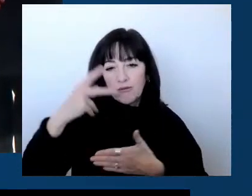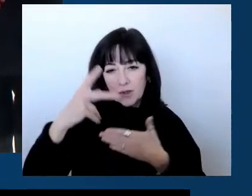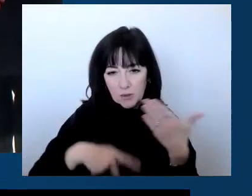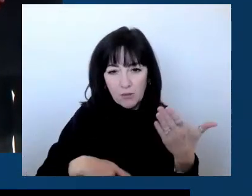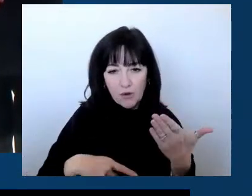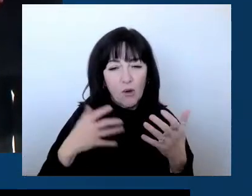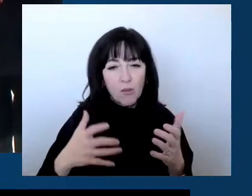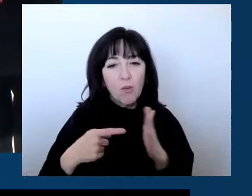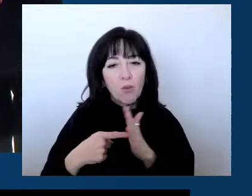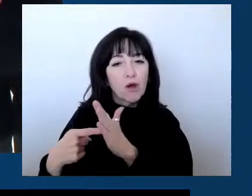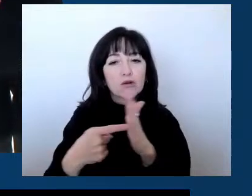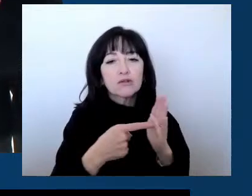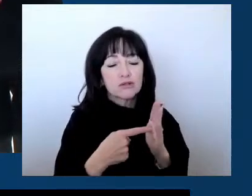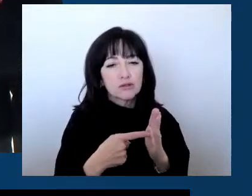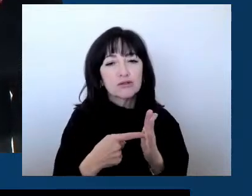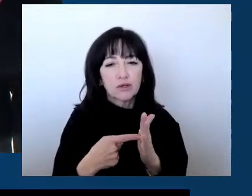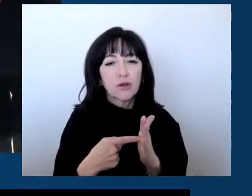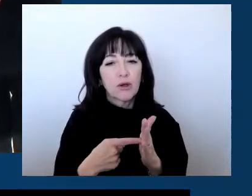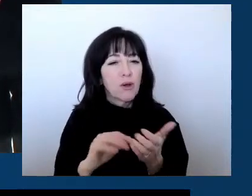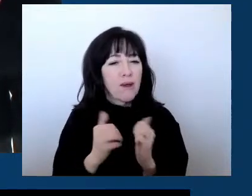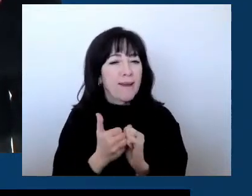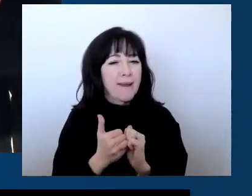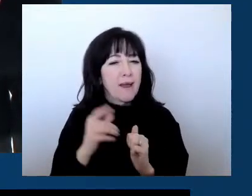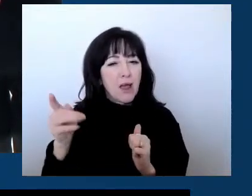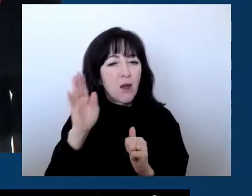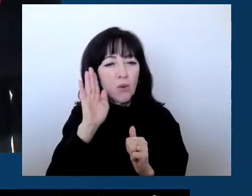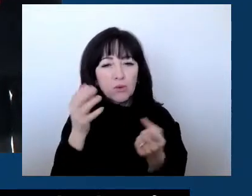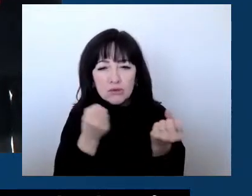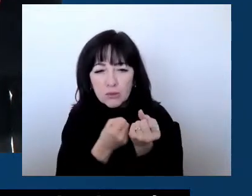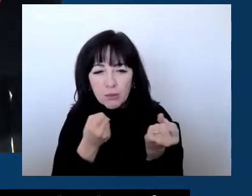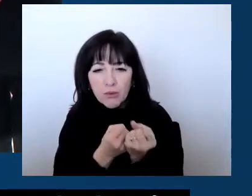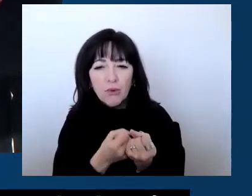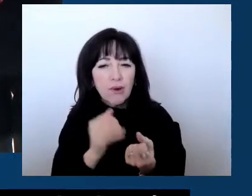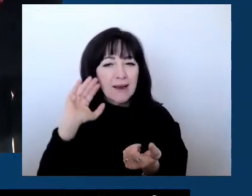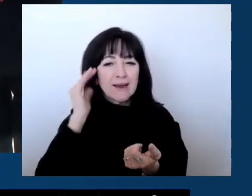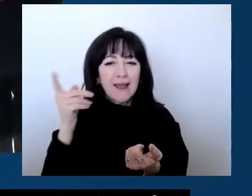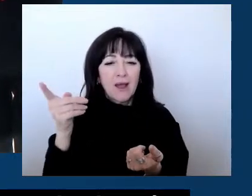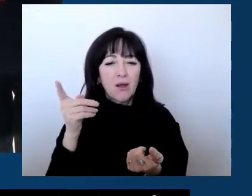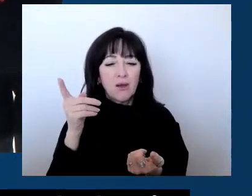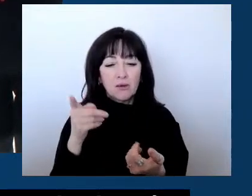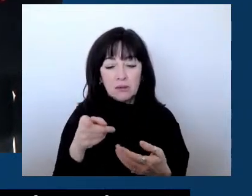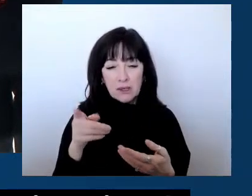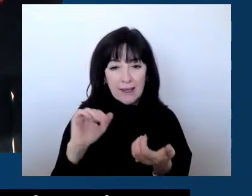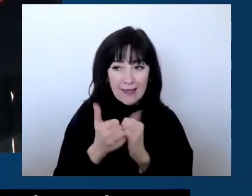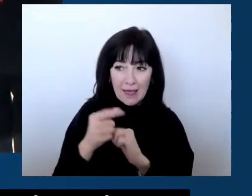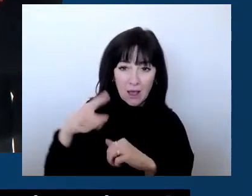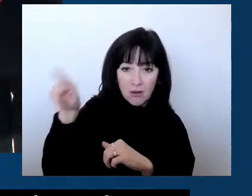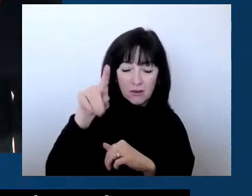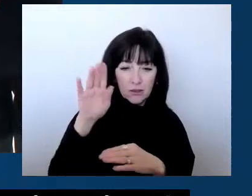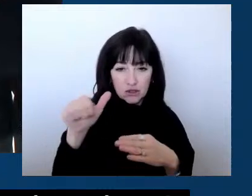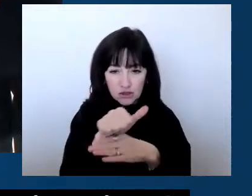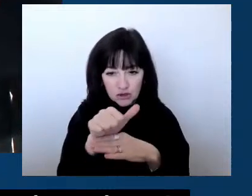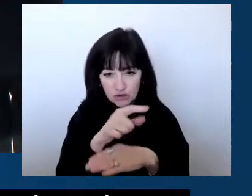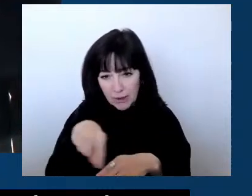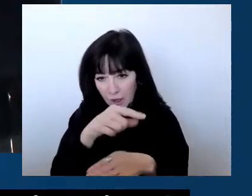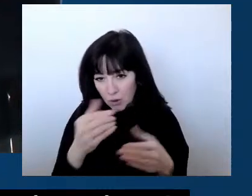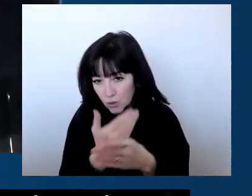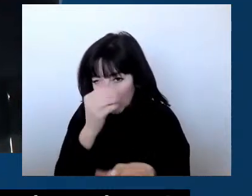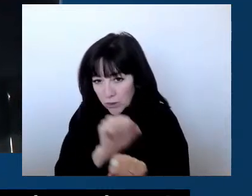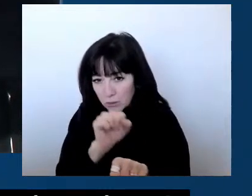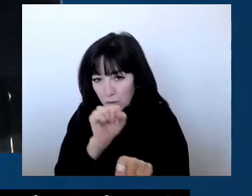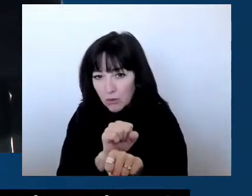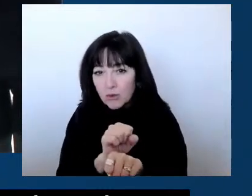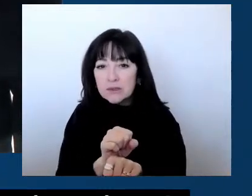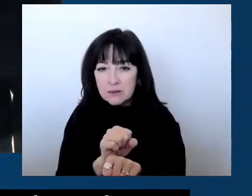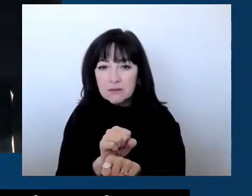showing how they are going to support and train and retain their employees. And with very few exceptions, agencies will be required to